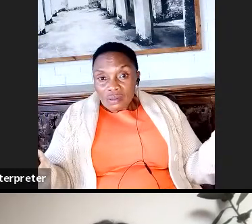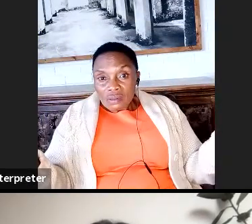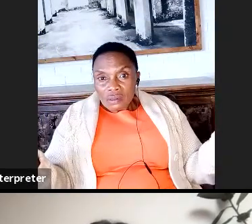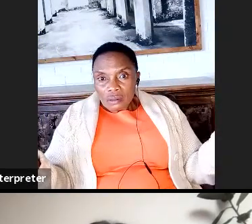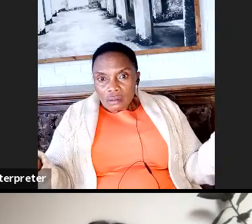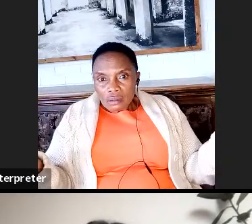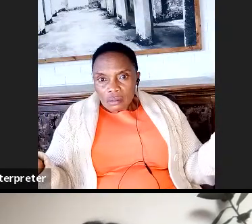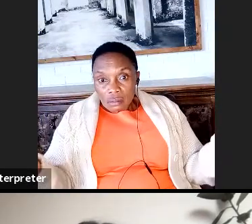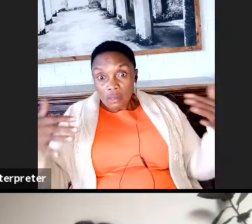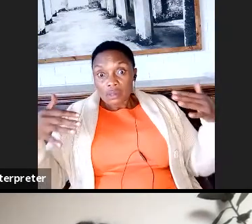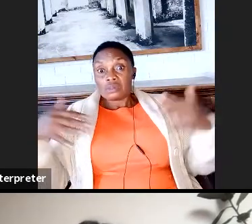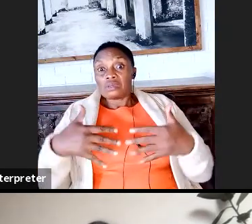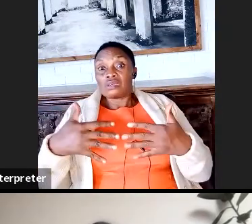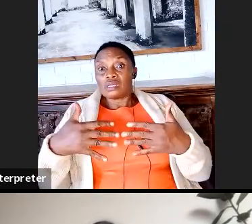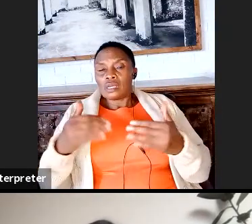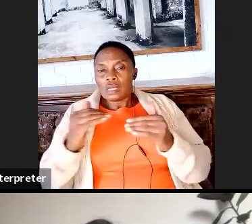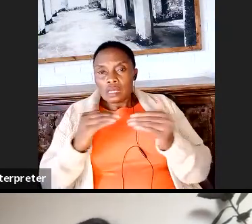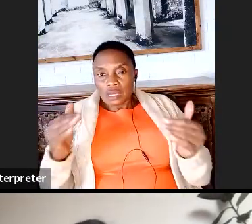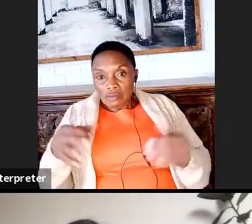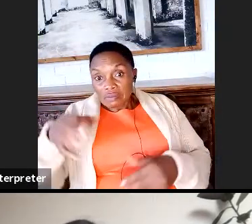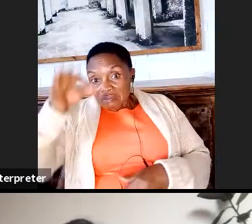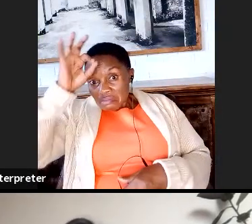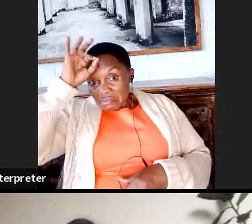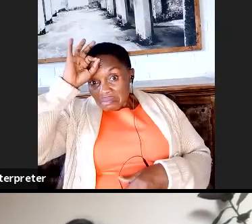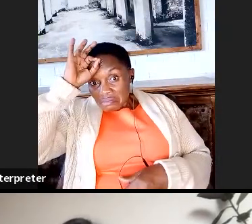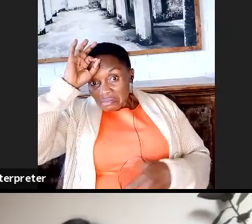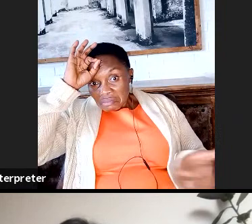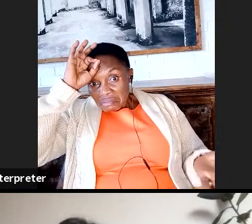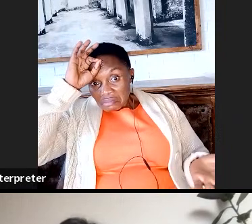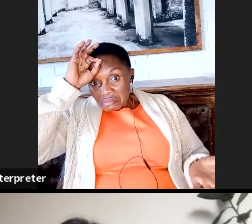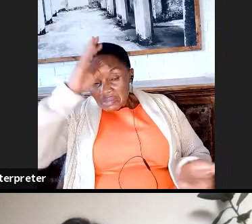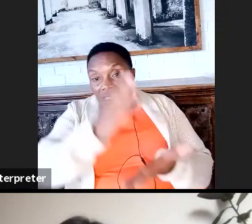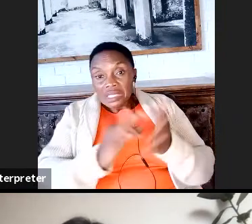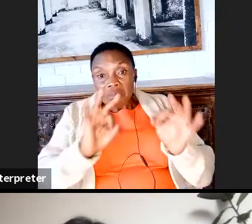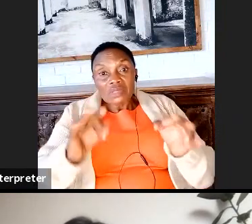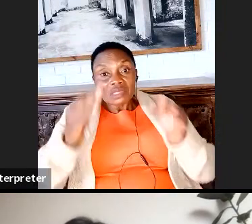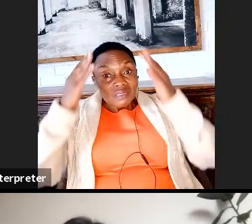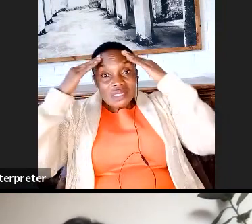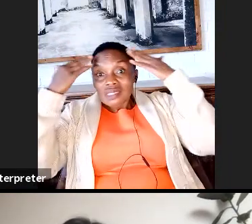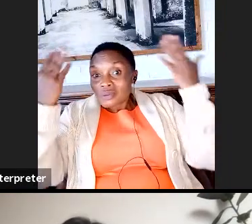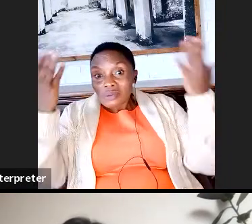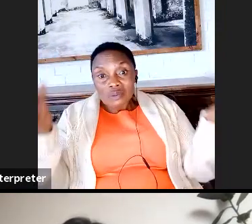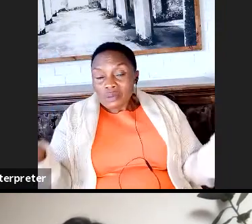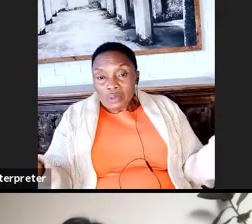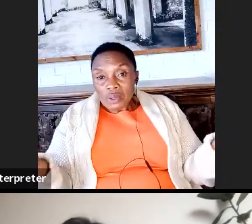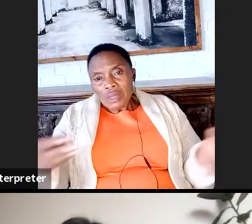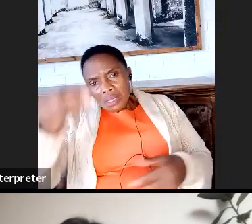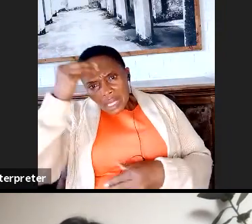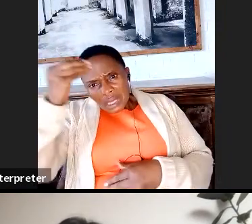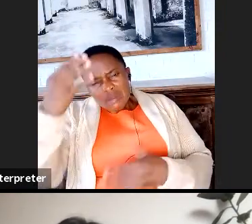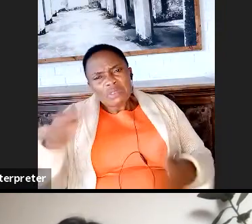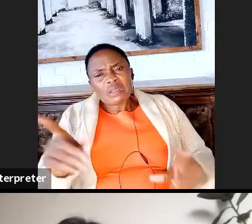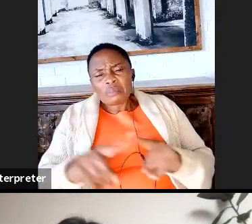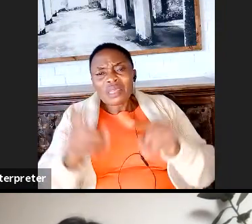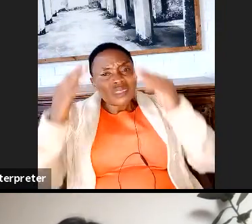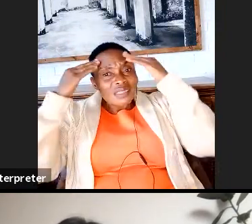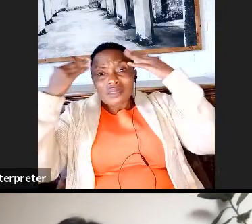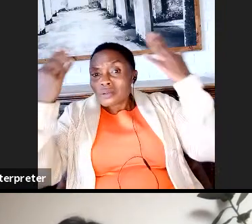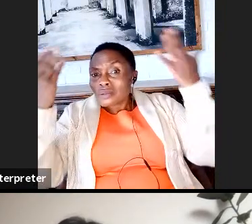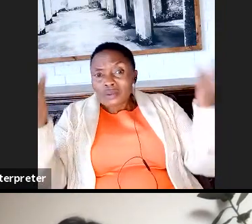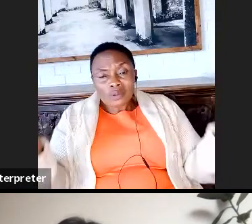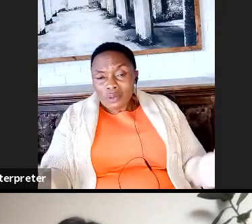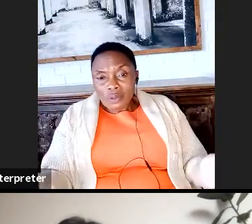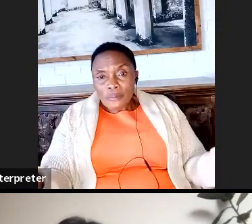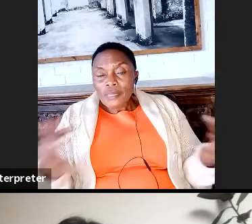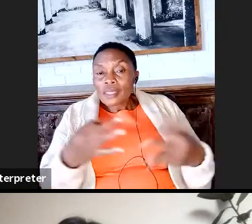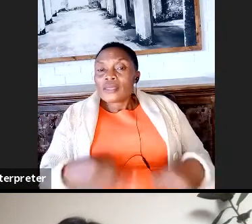level of ignorance of some of these issues by even people who were educated. So a lot more trainings, but perhaps